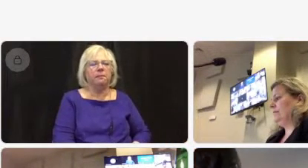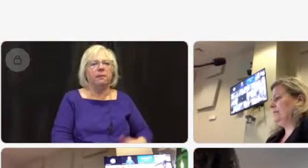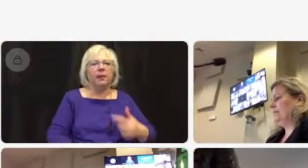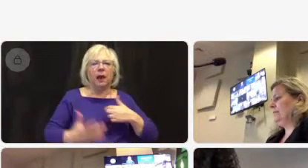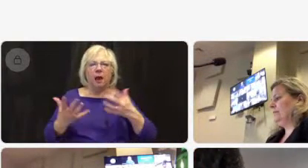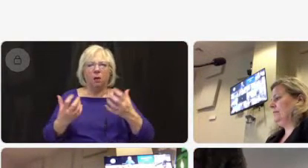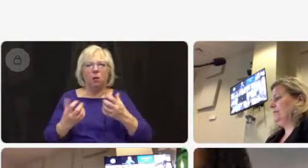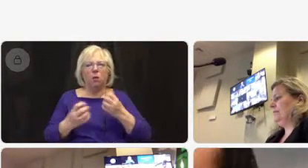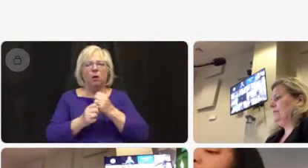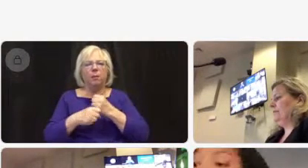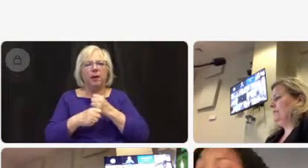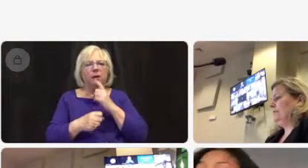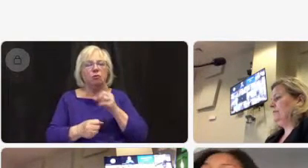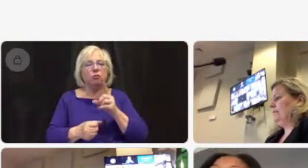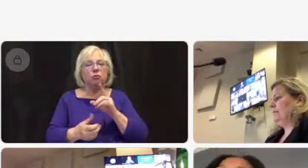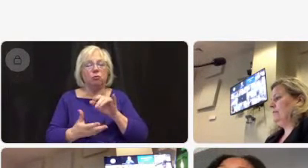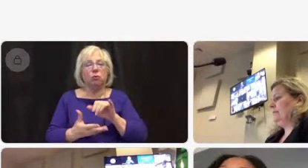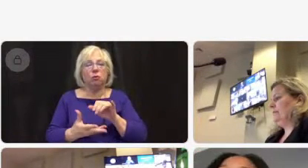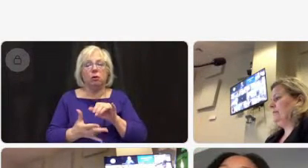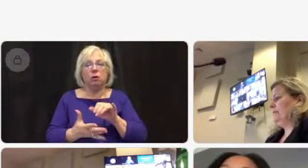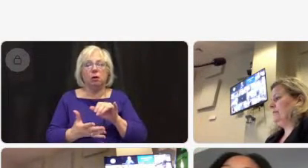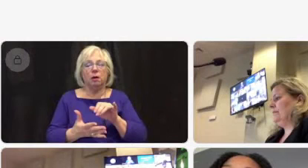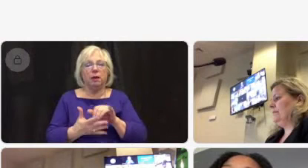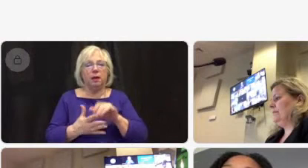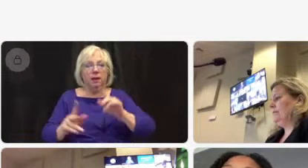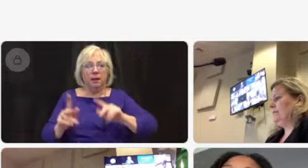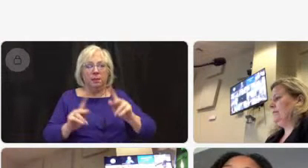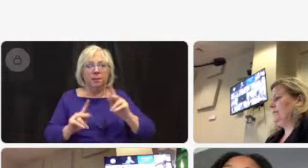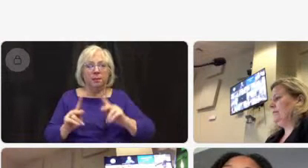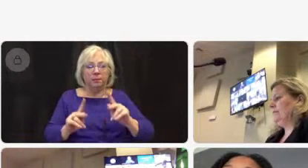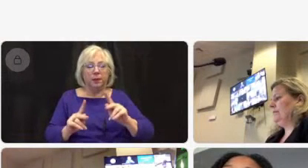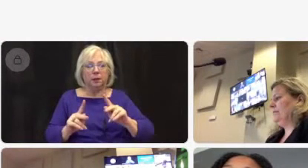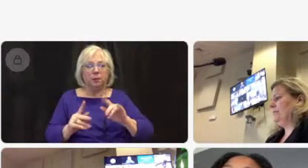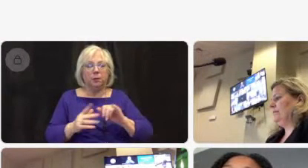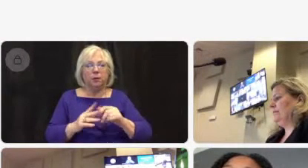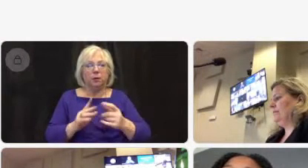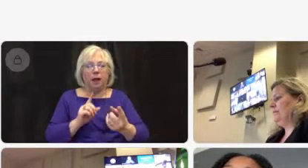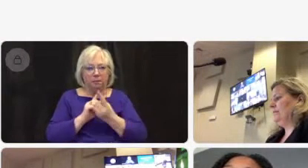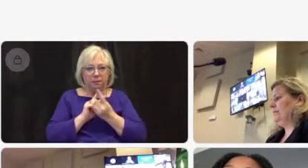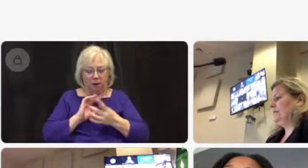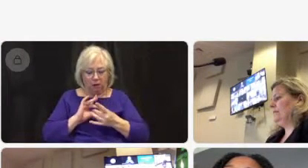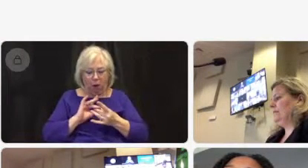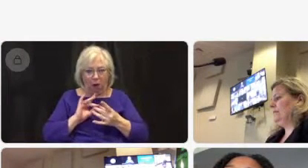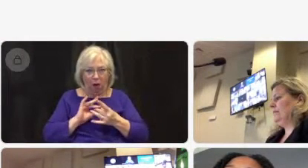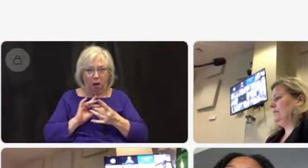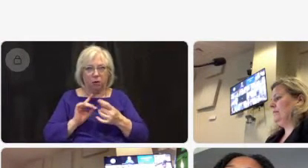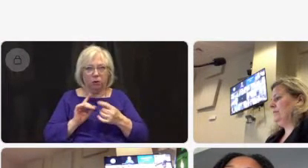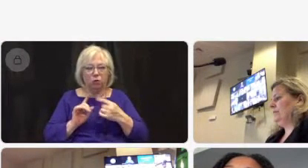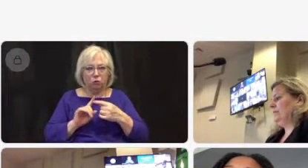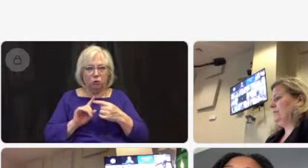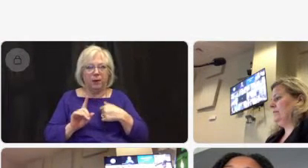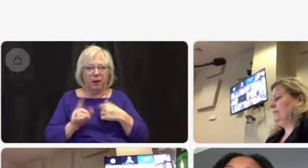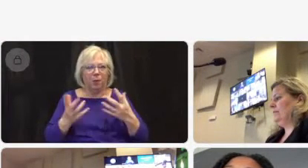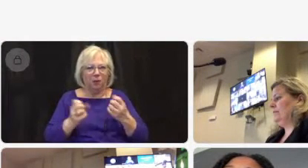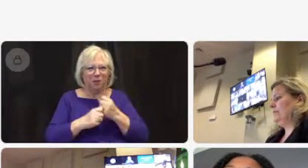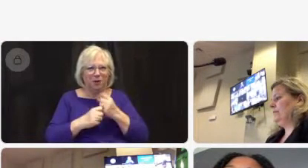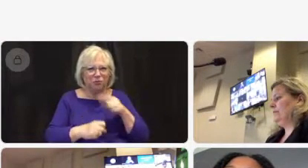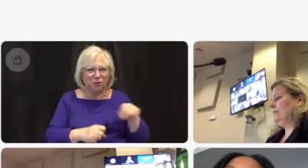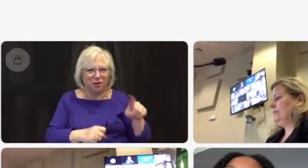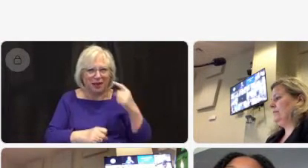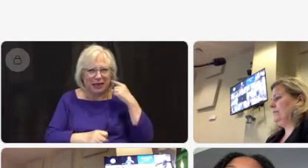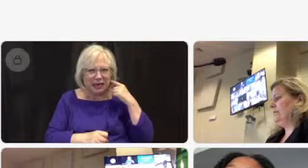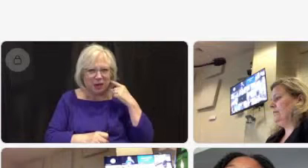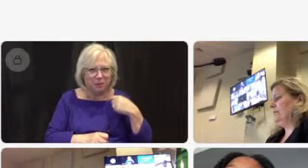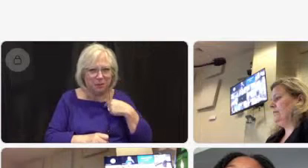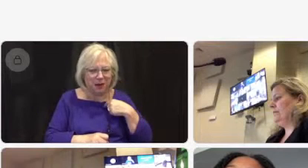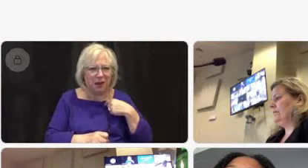that, you know, the people that talk to me hear me as it relates